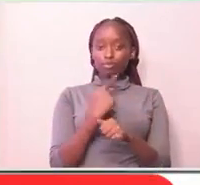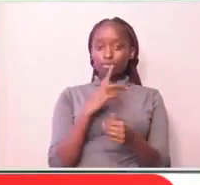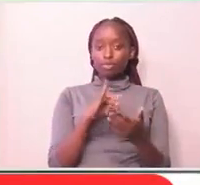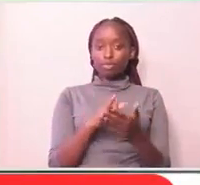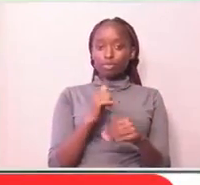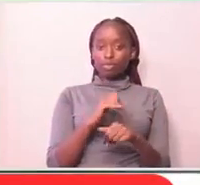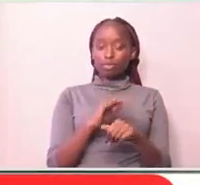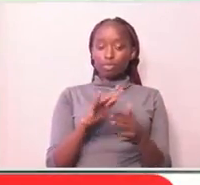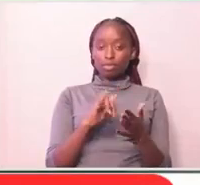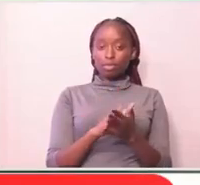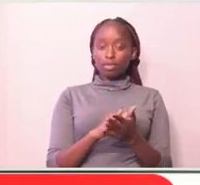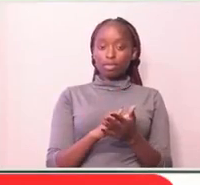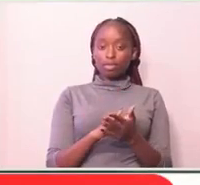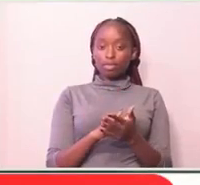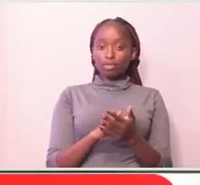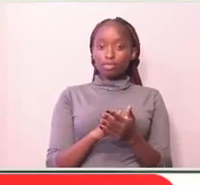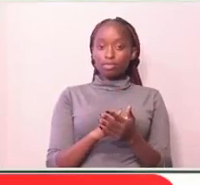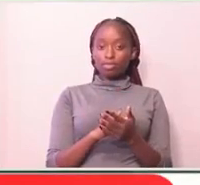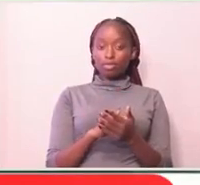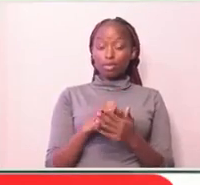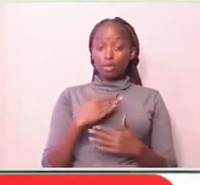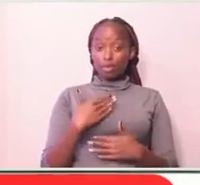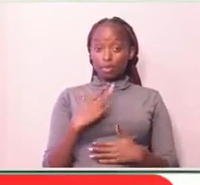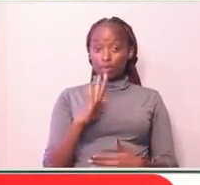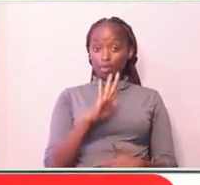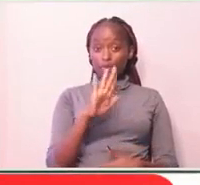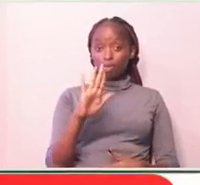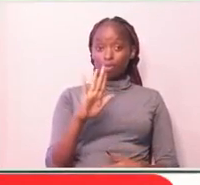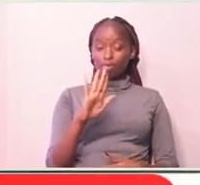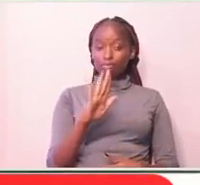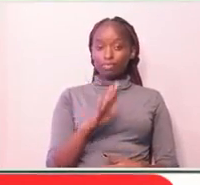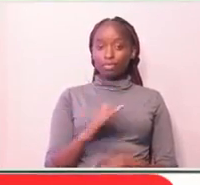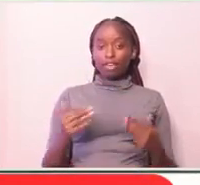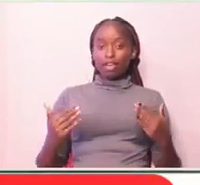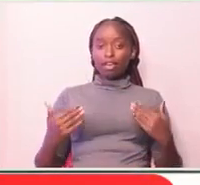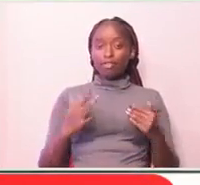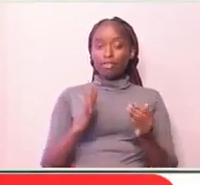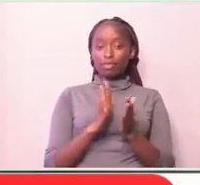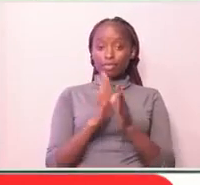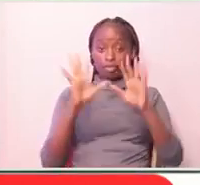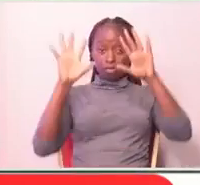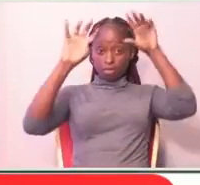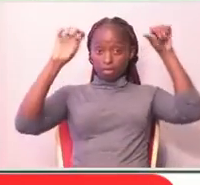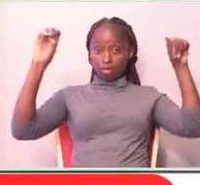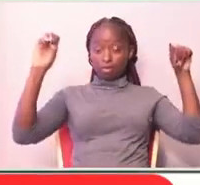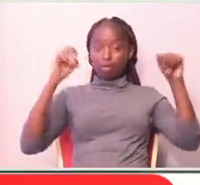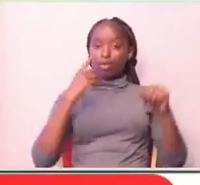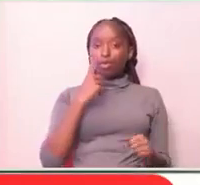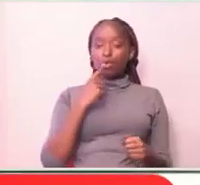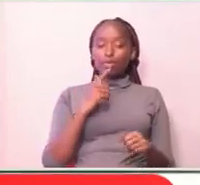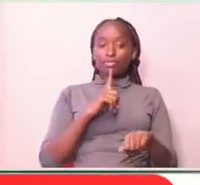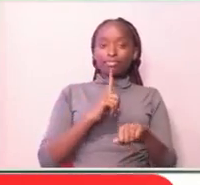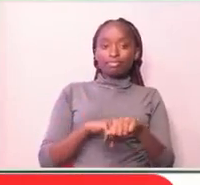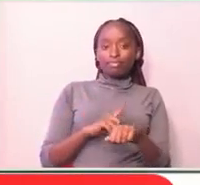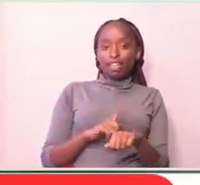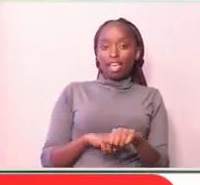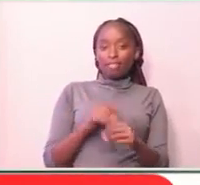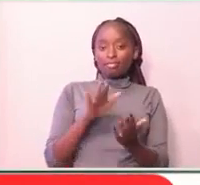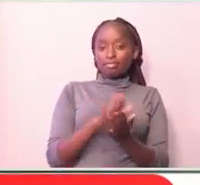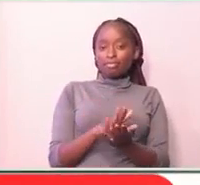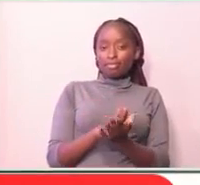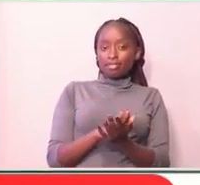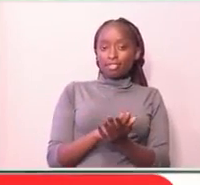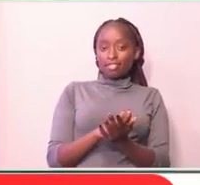I congratulate you, Your Excellency, that you are going to be the president who will preside